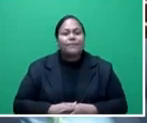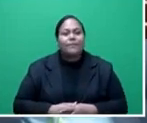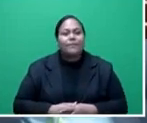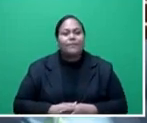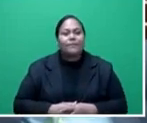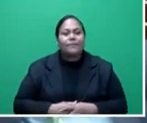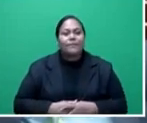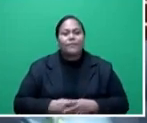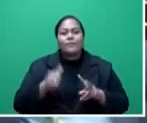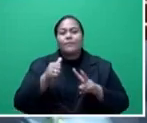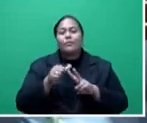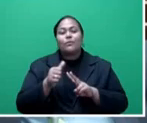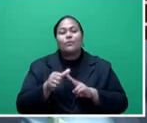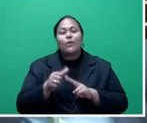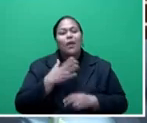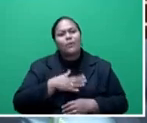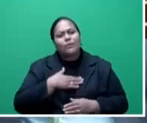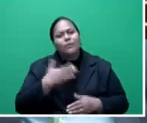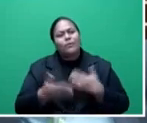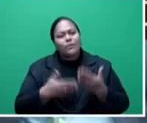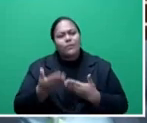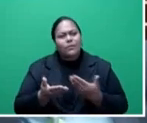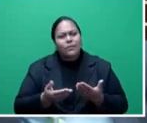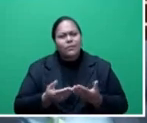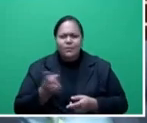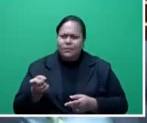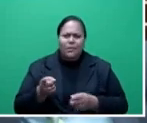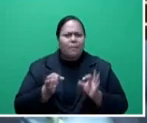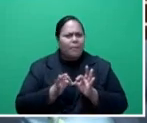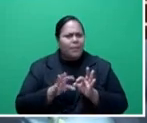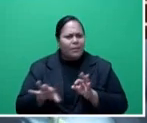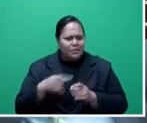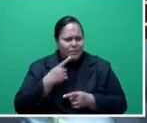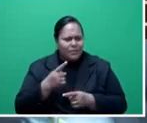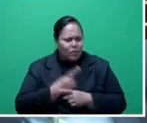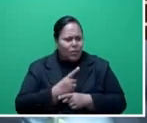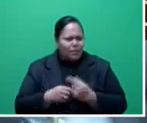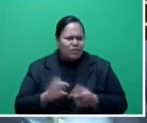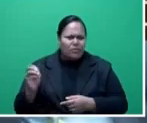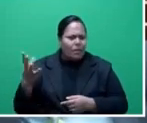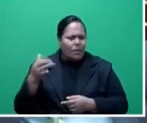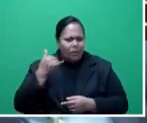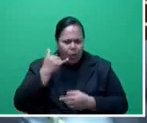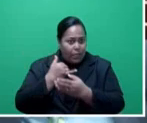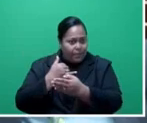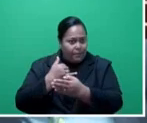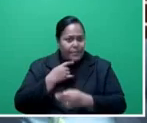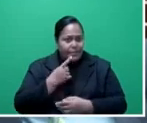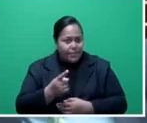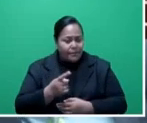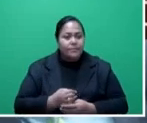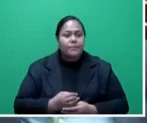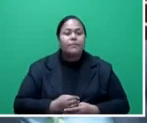Honorable Prasad, and this is with respect to MSMEs, and he says, oh, what are we doing? Somebody called him and said, oh, I haven't received this, I